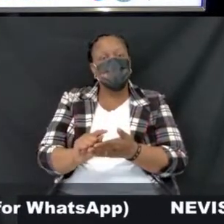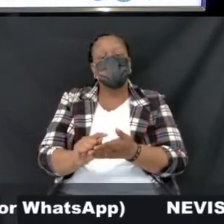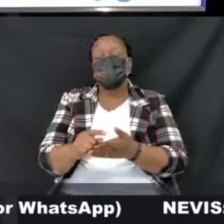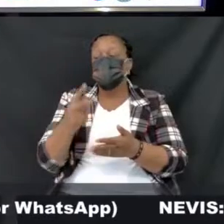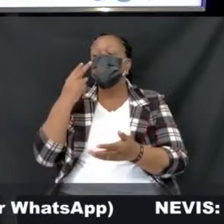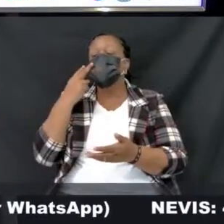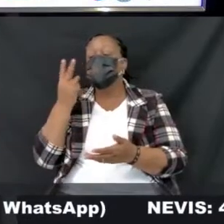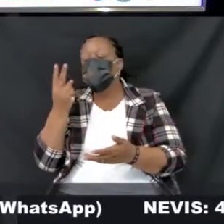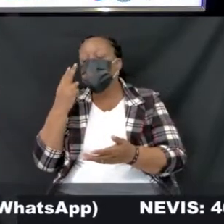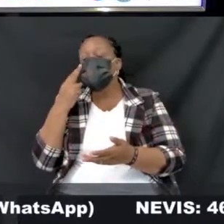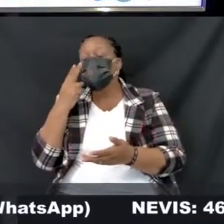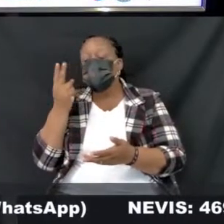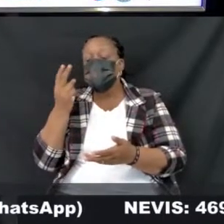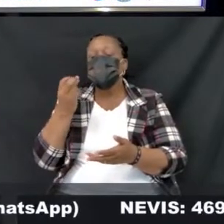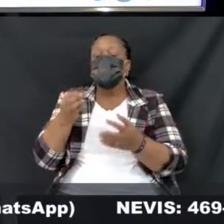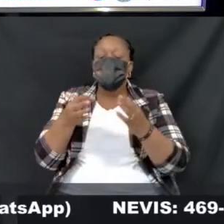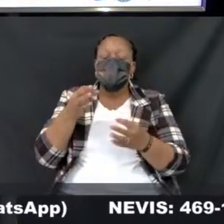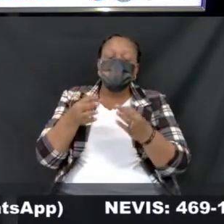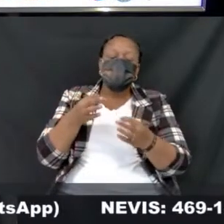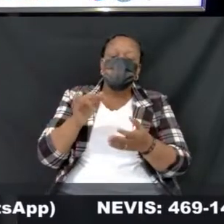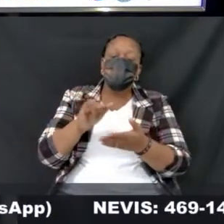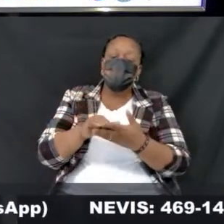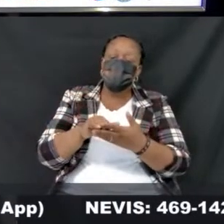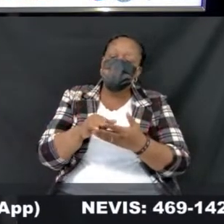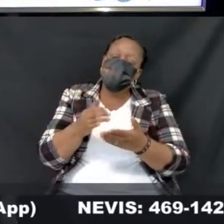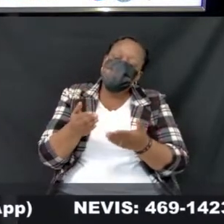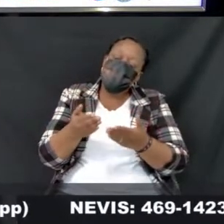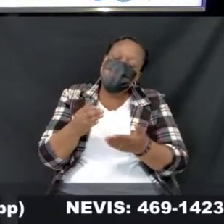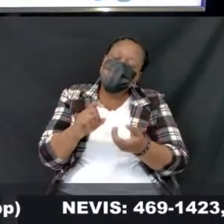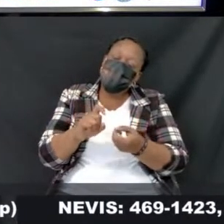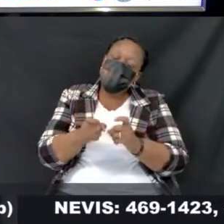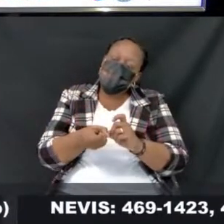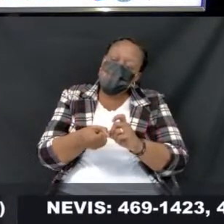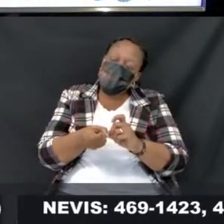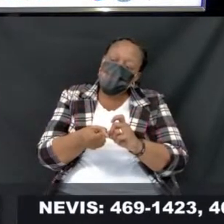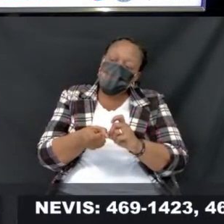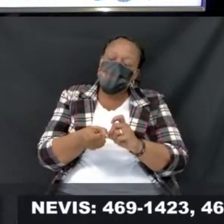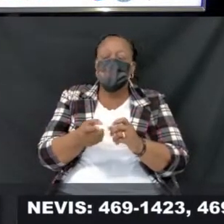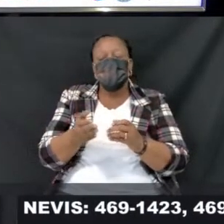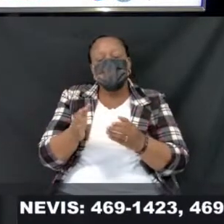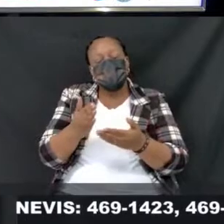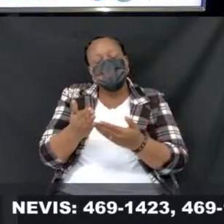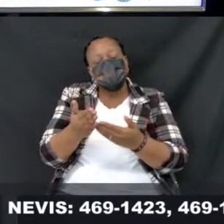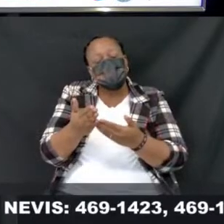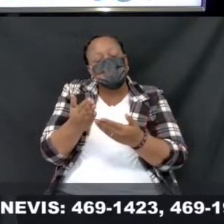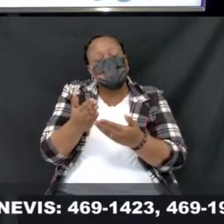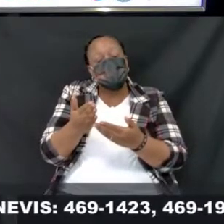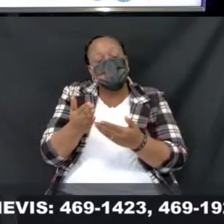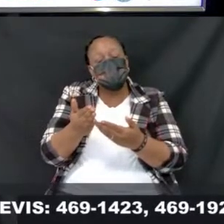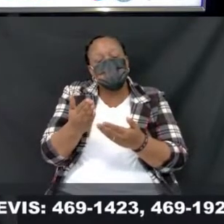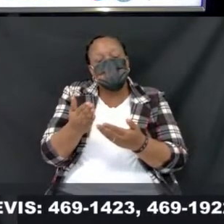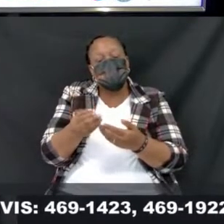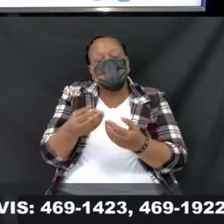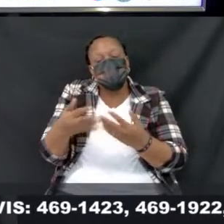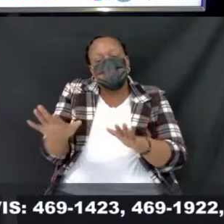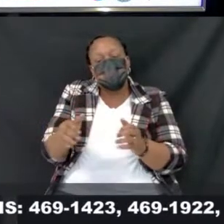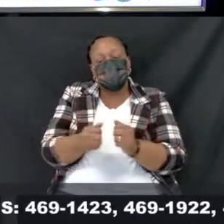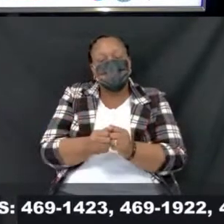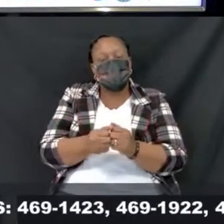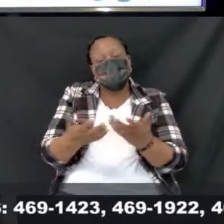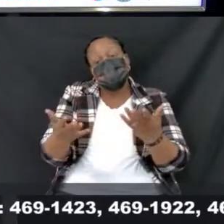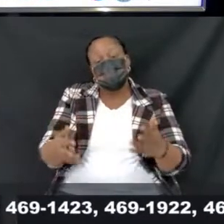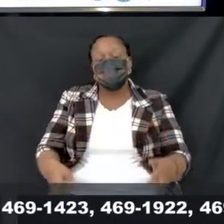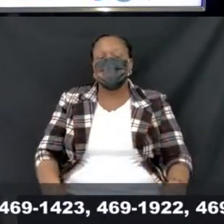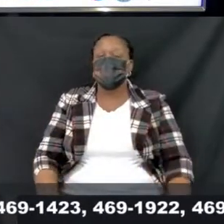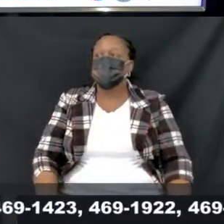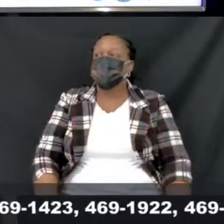We are looking at the numbers. And we are looking at how we can ease a number of the restrictions going forward. So